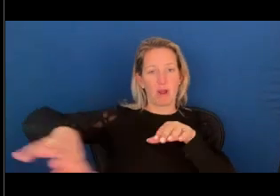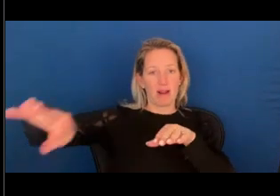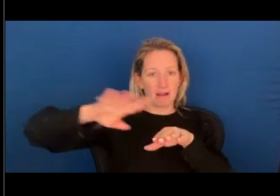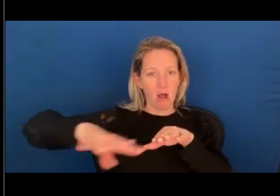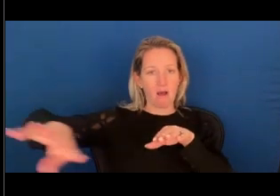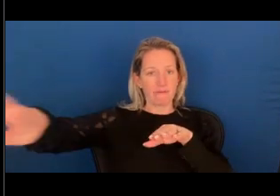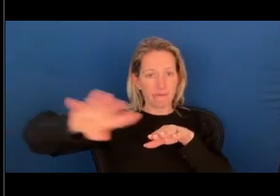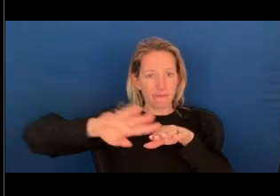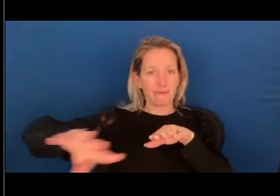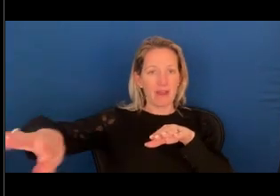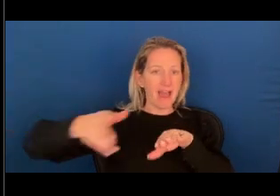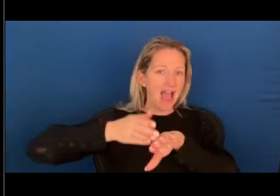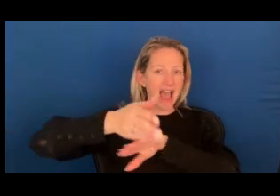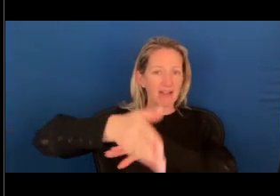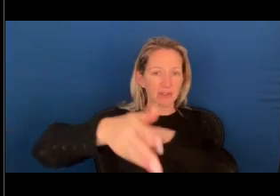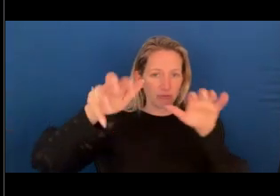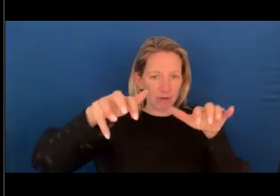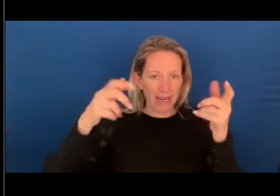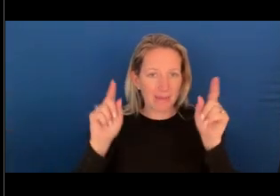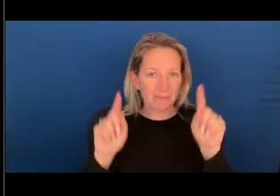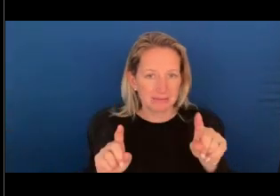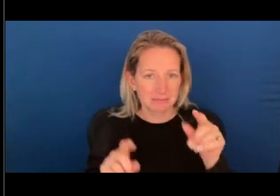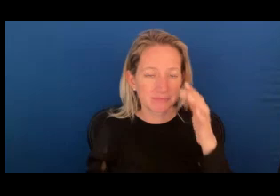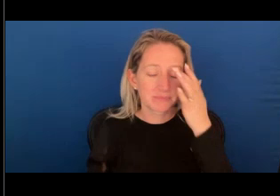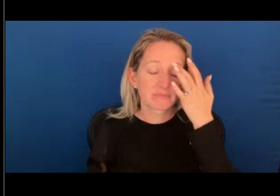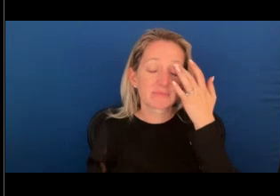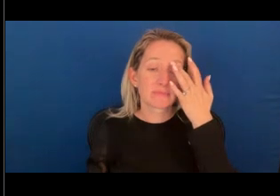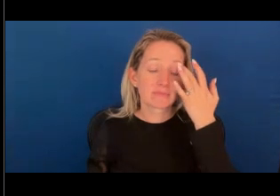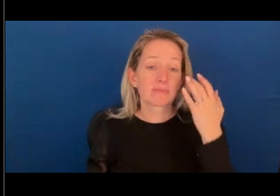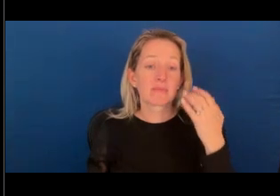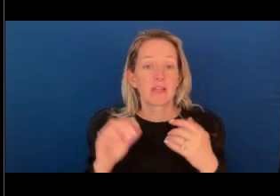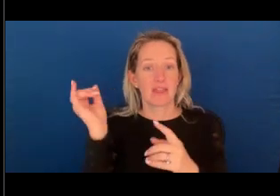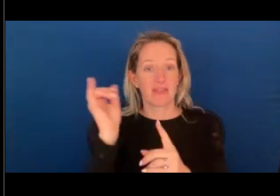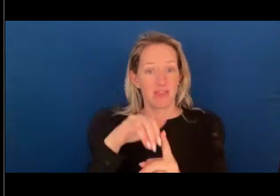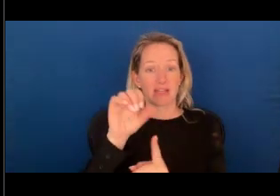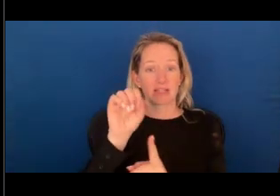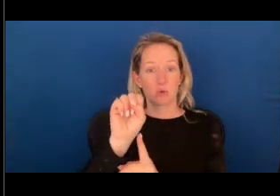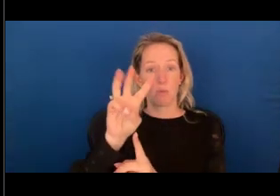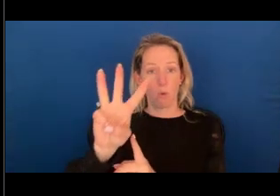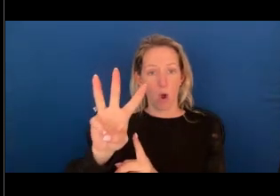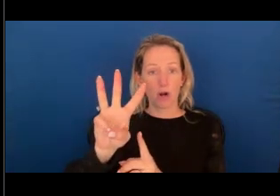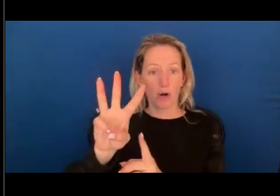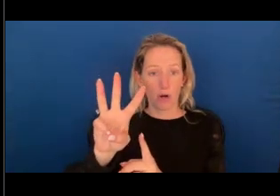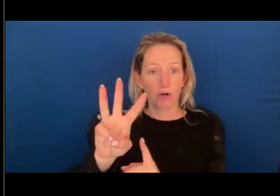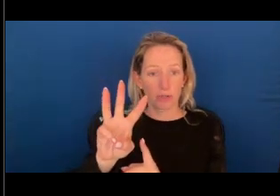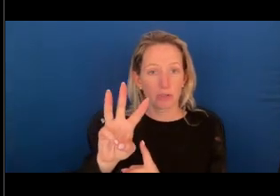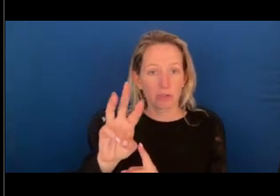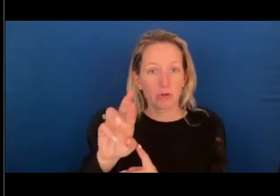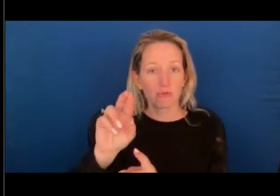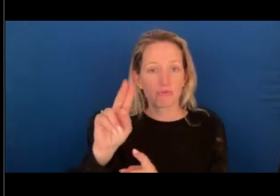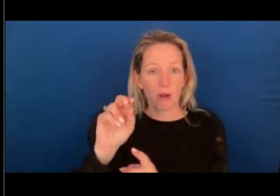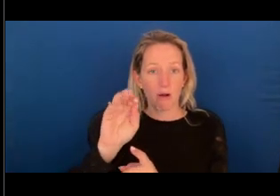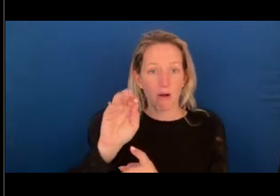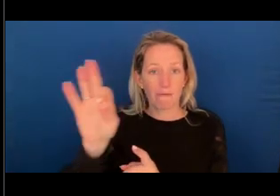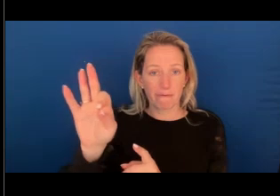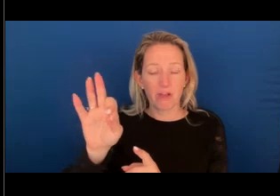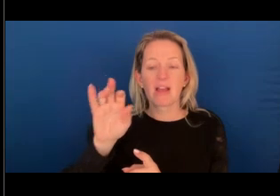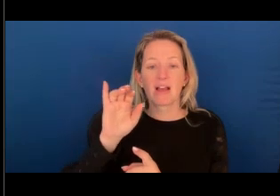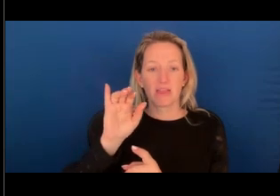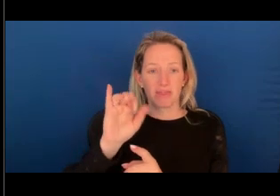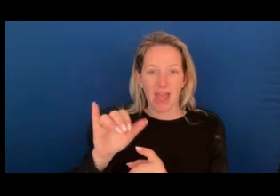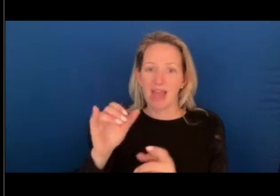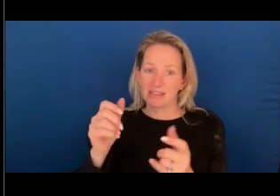surface after a rain happens. And that stormwater runoff is a major pathway for anthropogenic